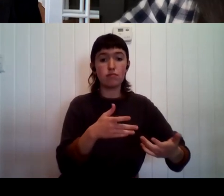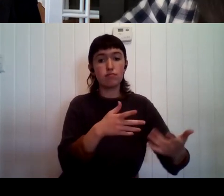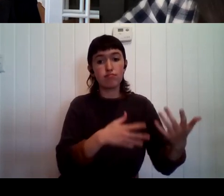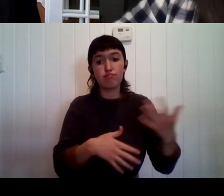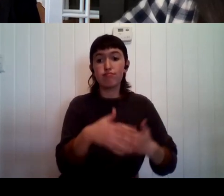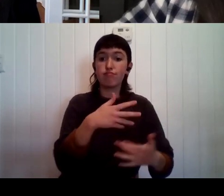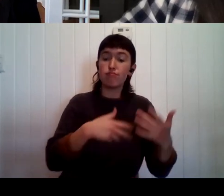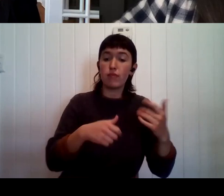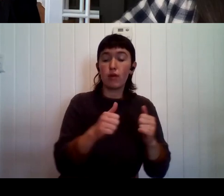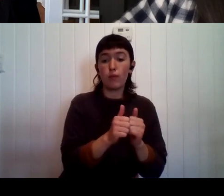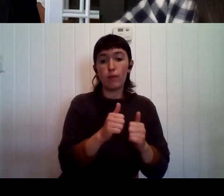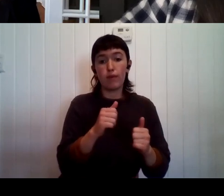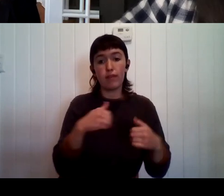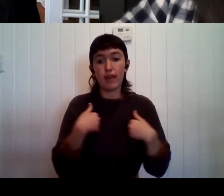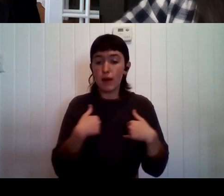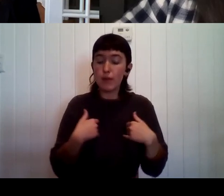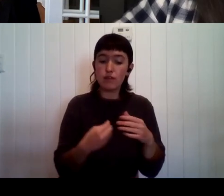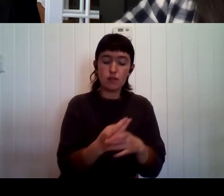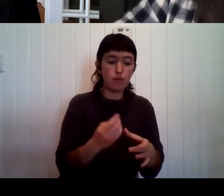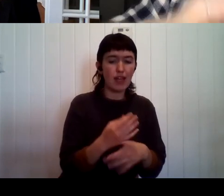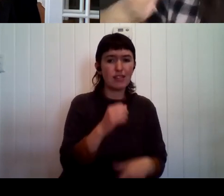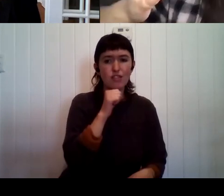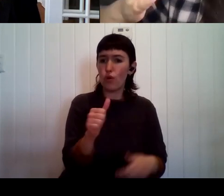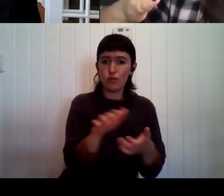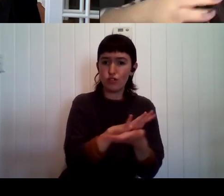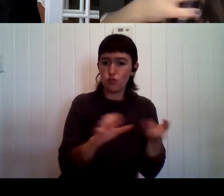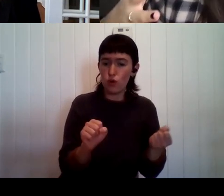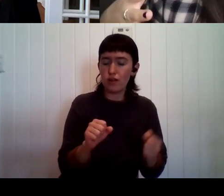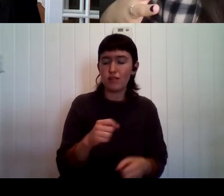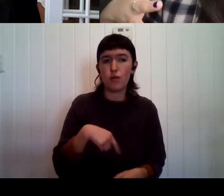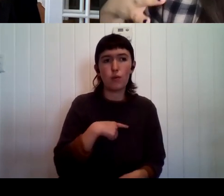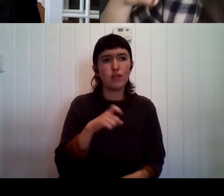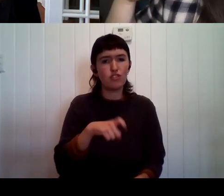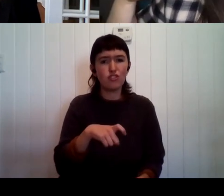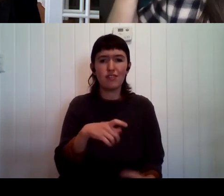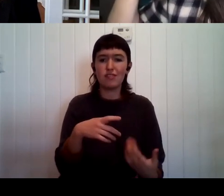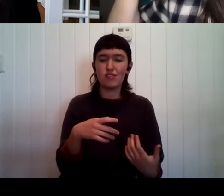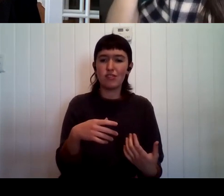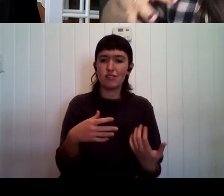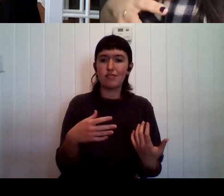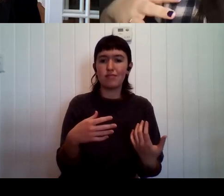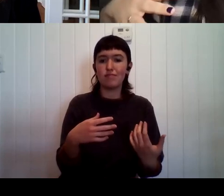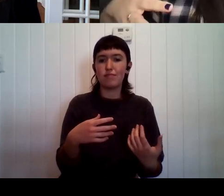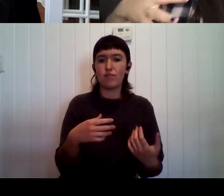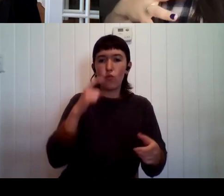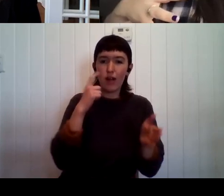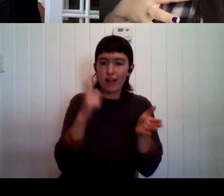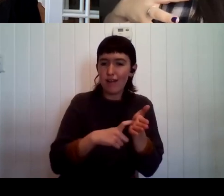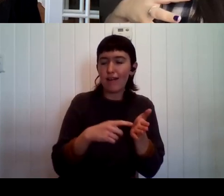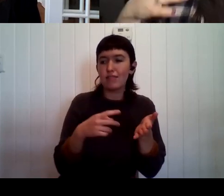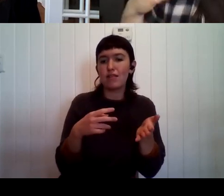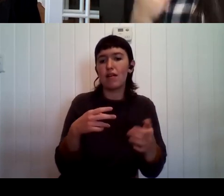so we shouldn't perpetuate this like false narrative that that